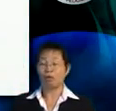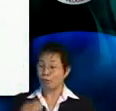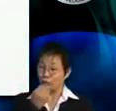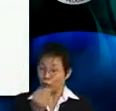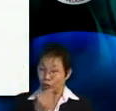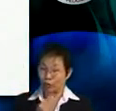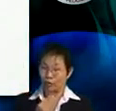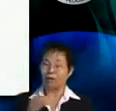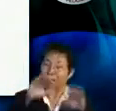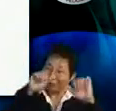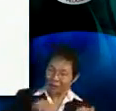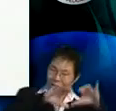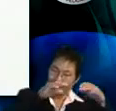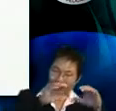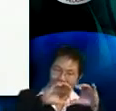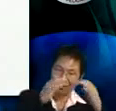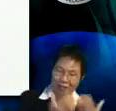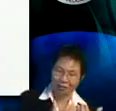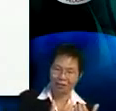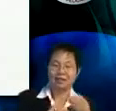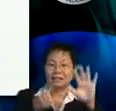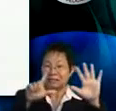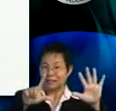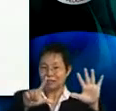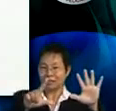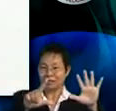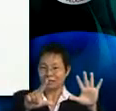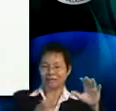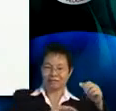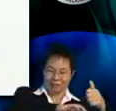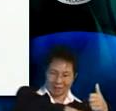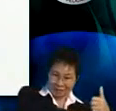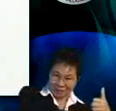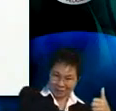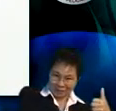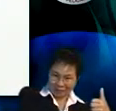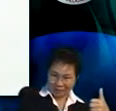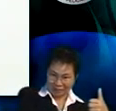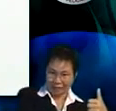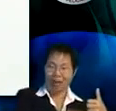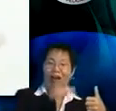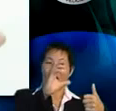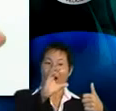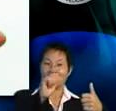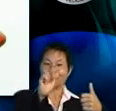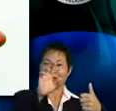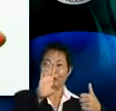Food can be classified into 7 main classes. They are as